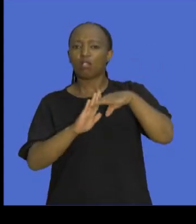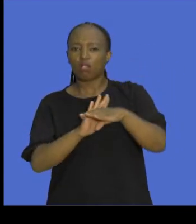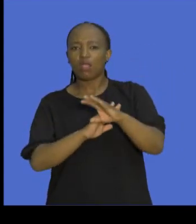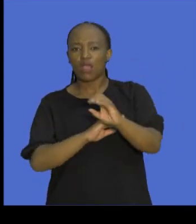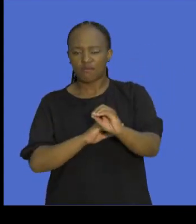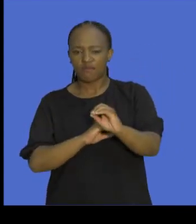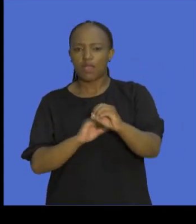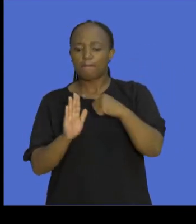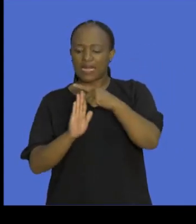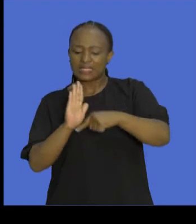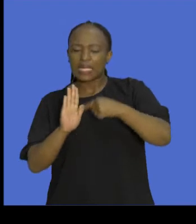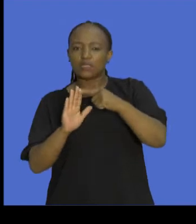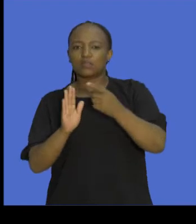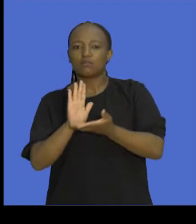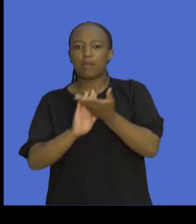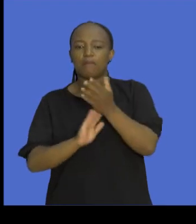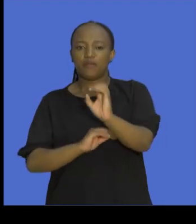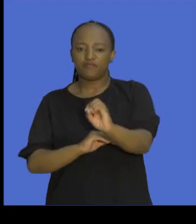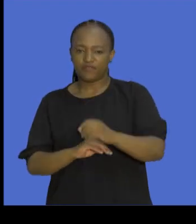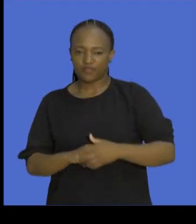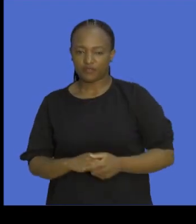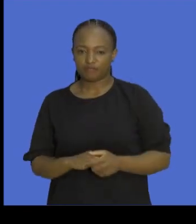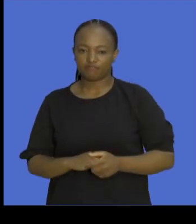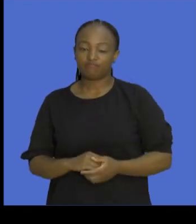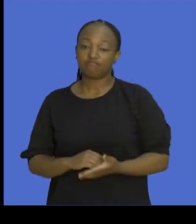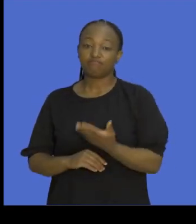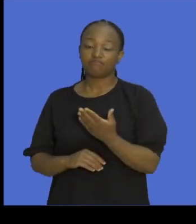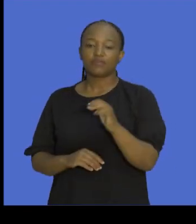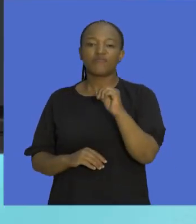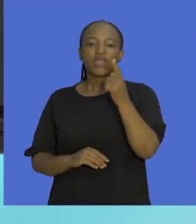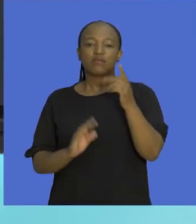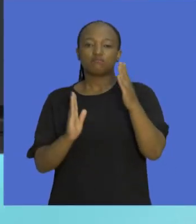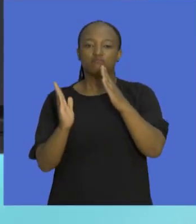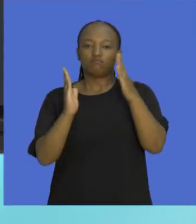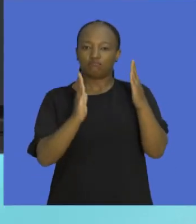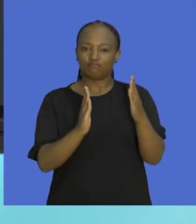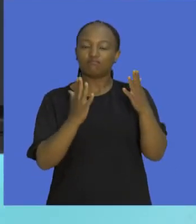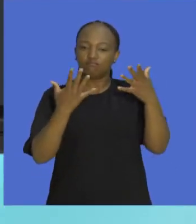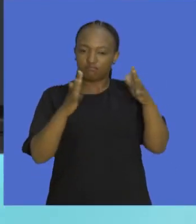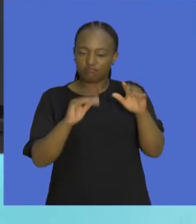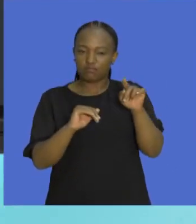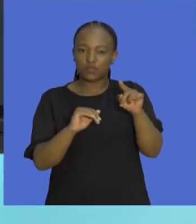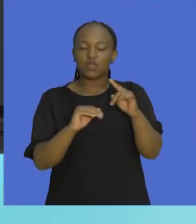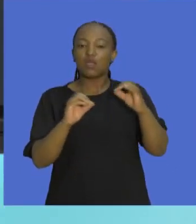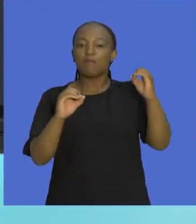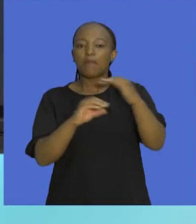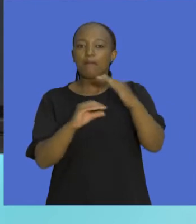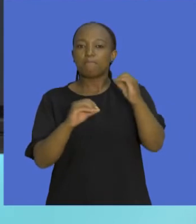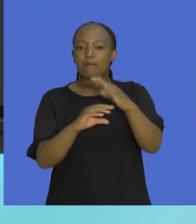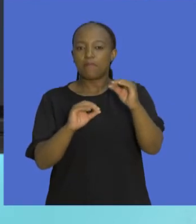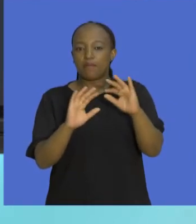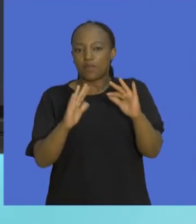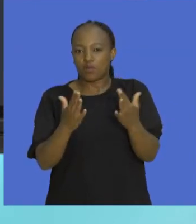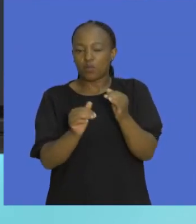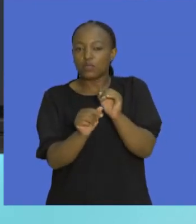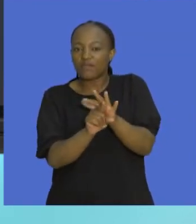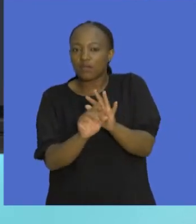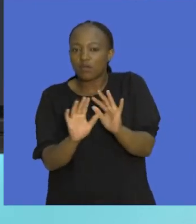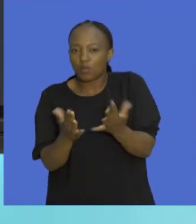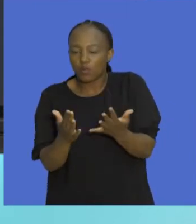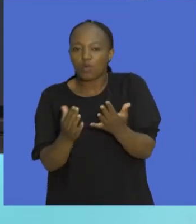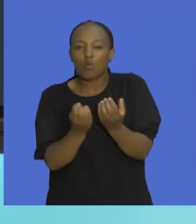the resistance in the parallel circuit. All right, okay. So that's as far as, the first segment and how exactly flow of